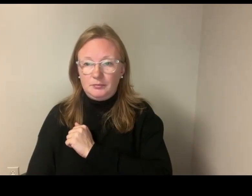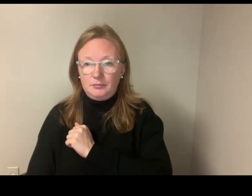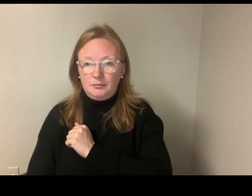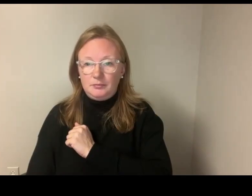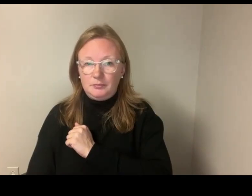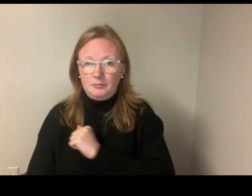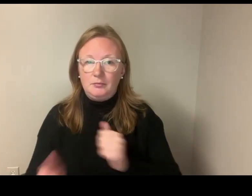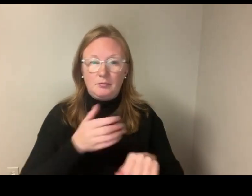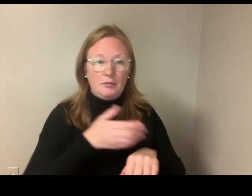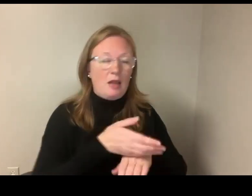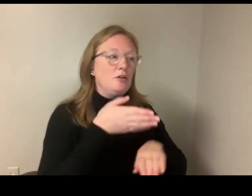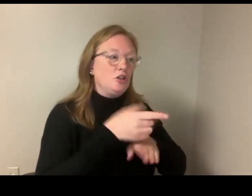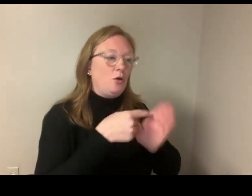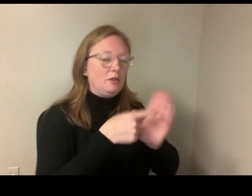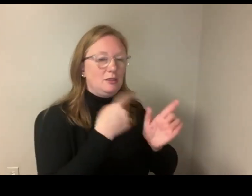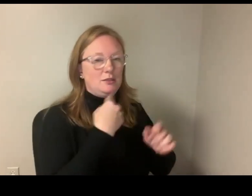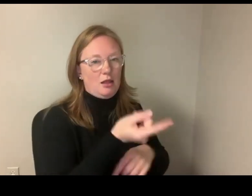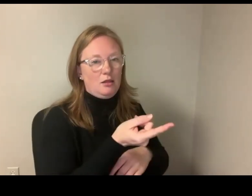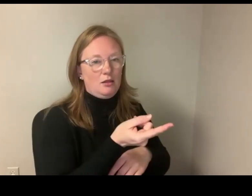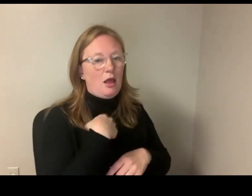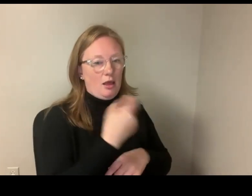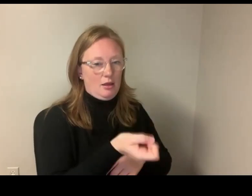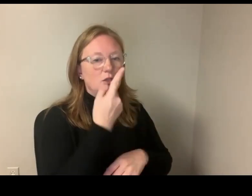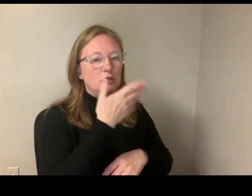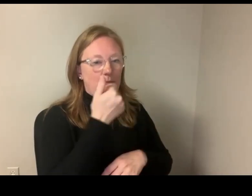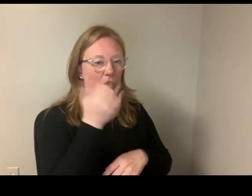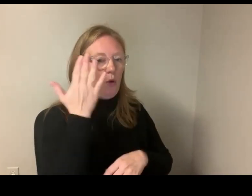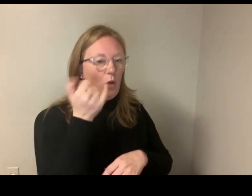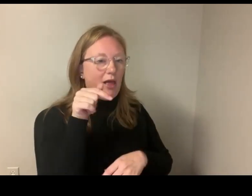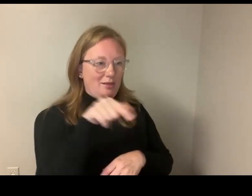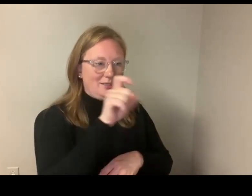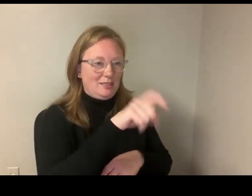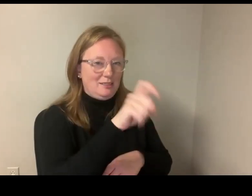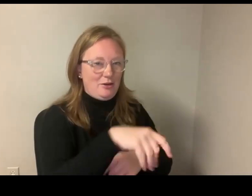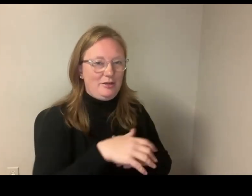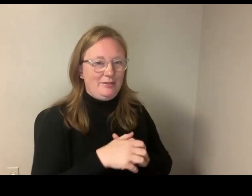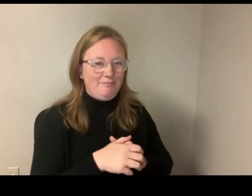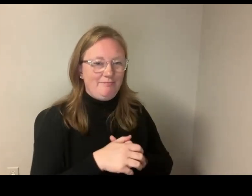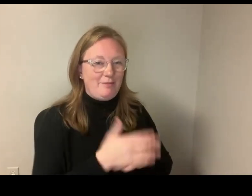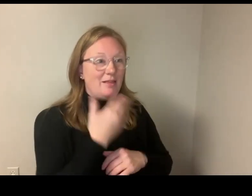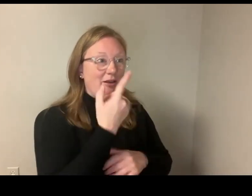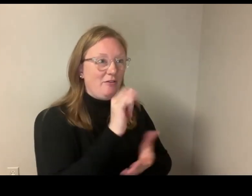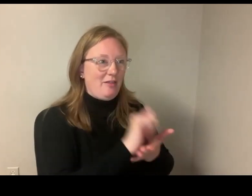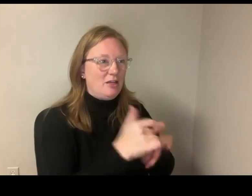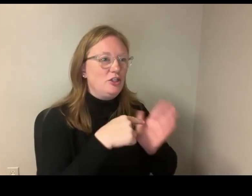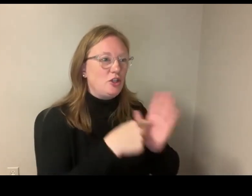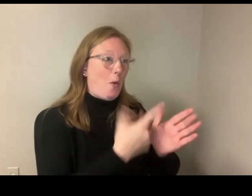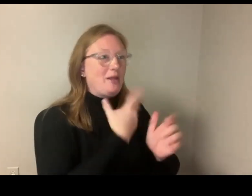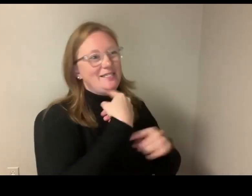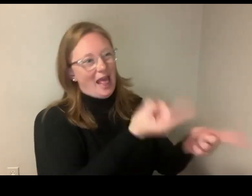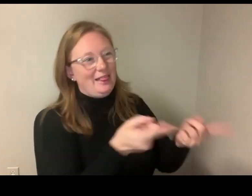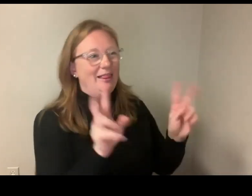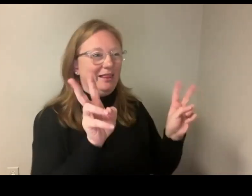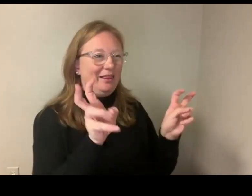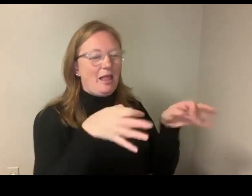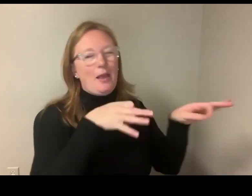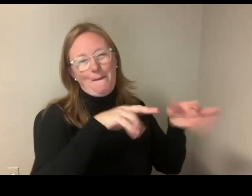After the show and tell, I think I understand better why this is necessary. So thank you, Frank. Thank you.